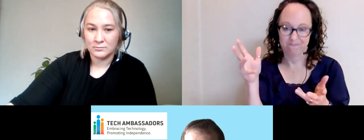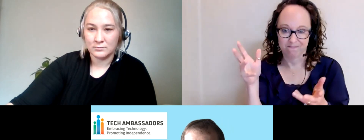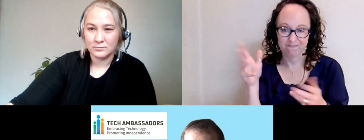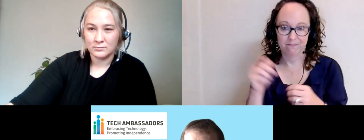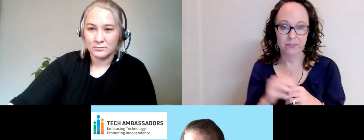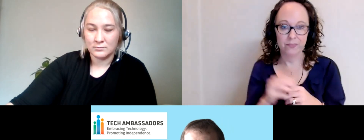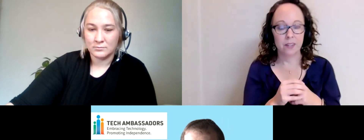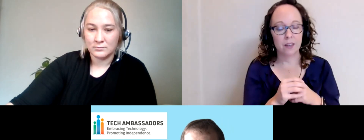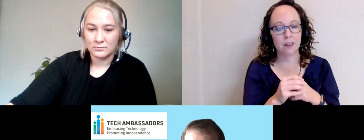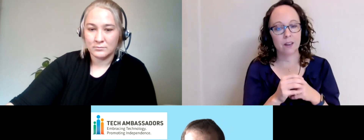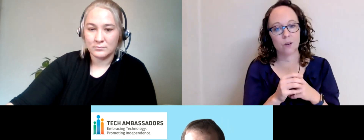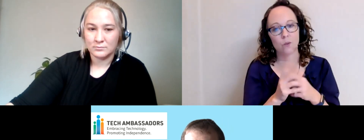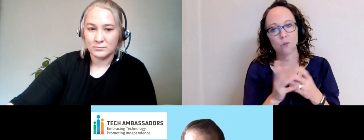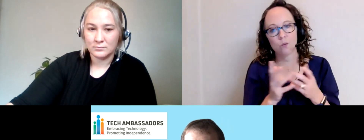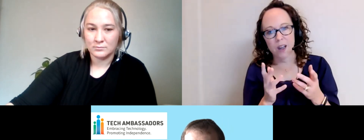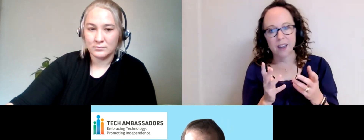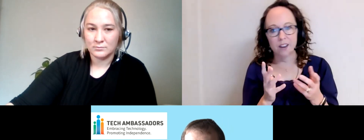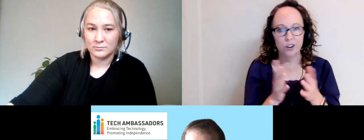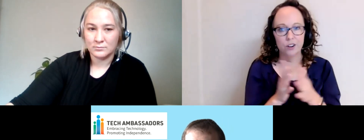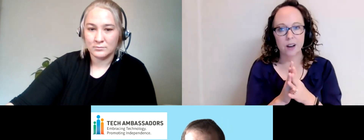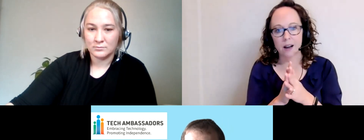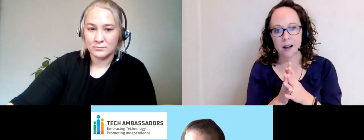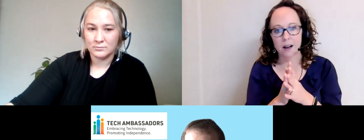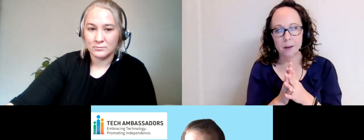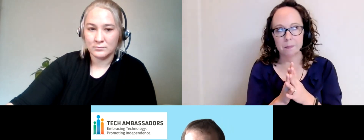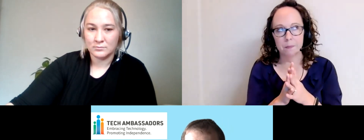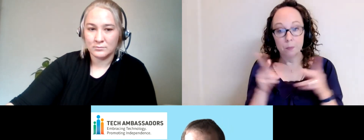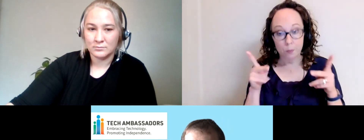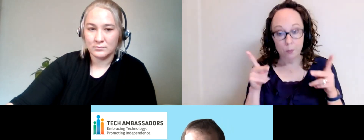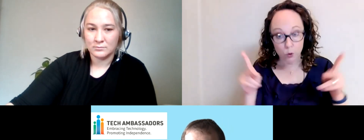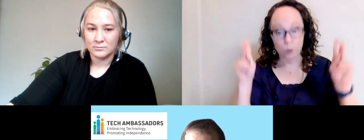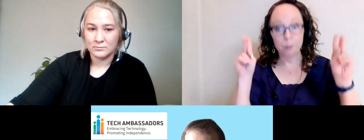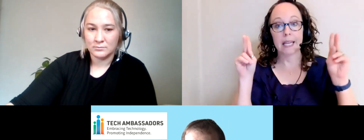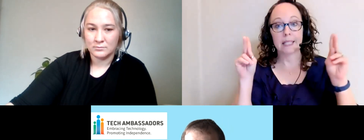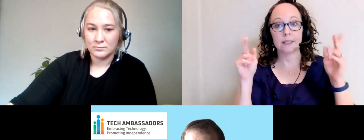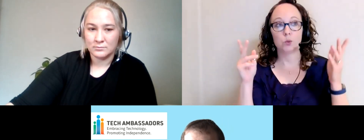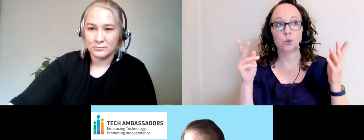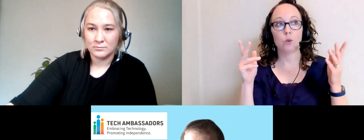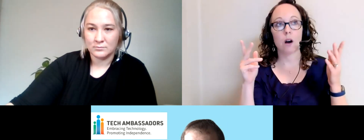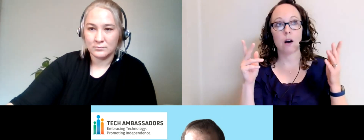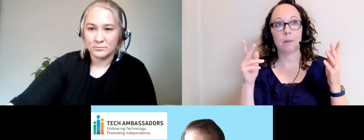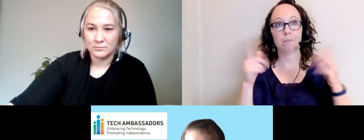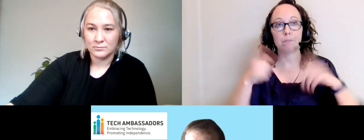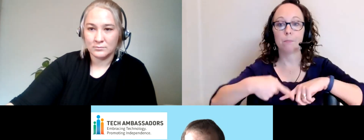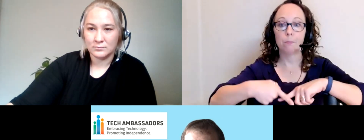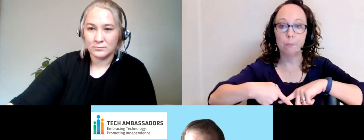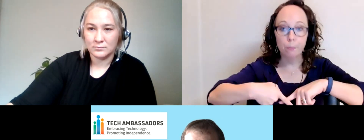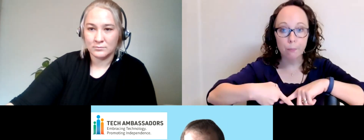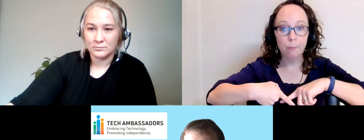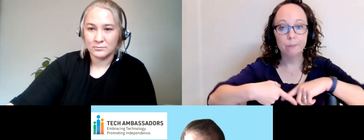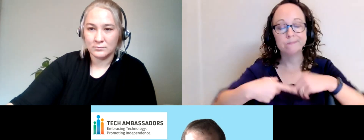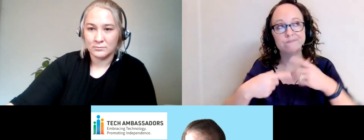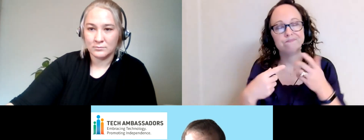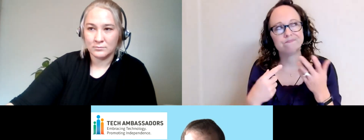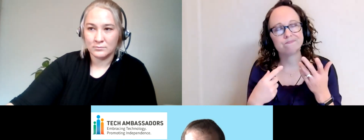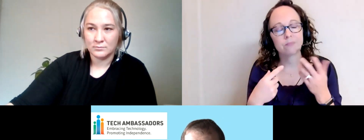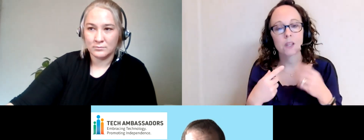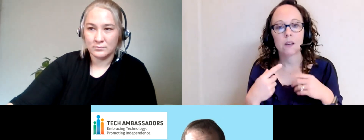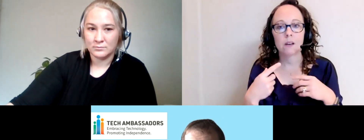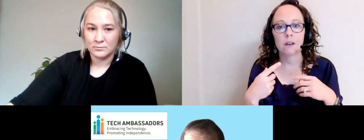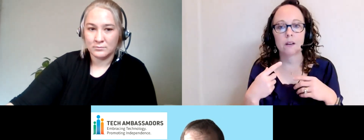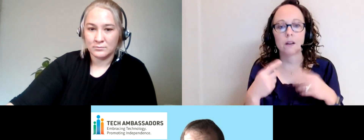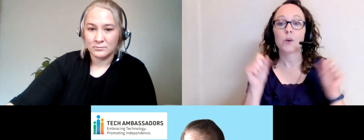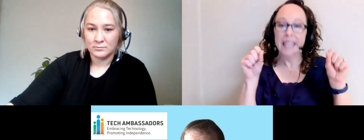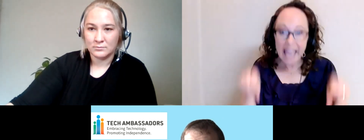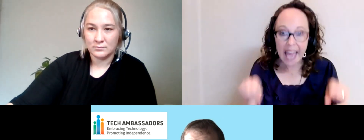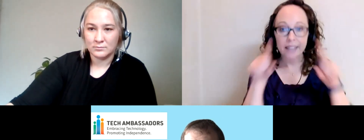where you can pause the or pause the